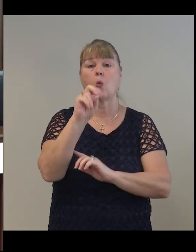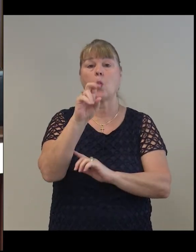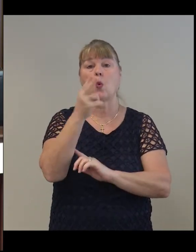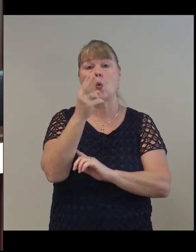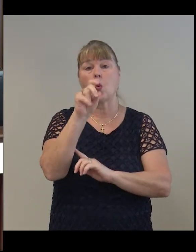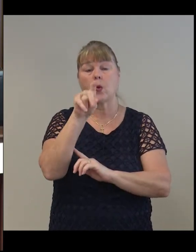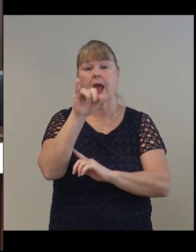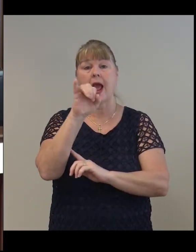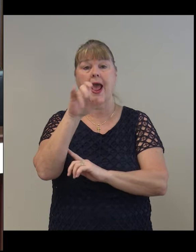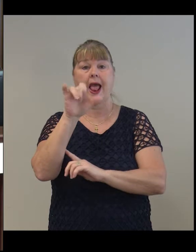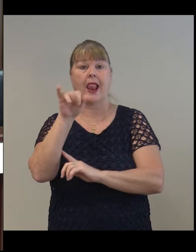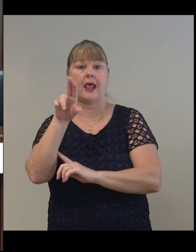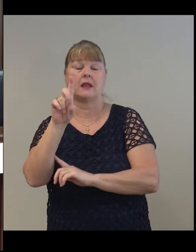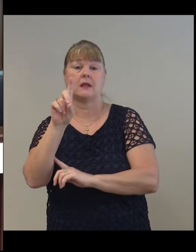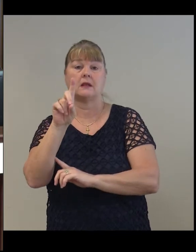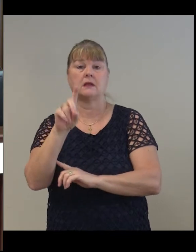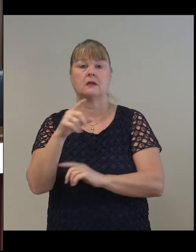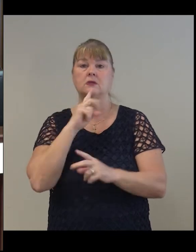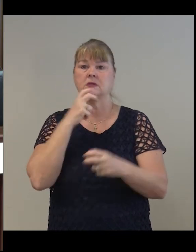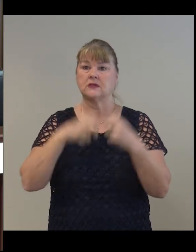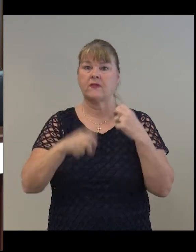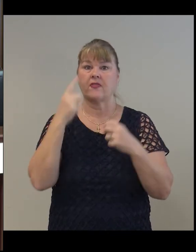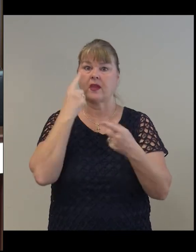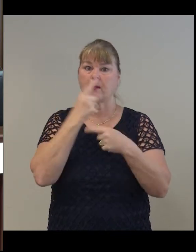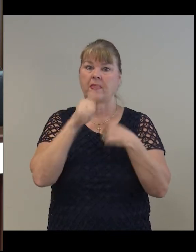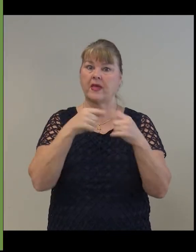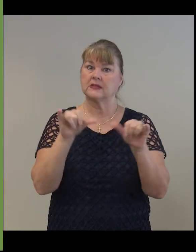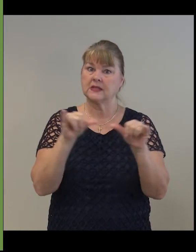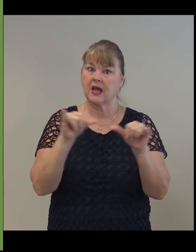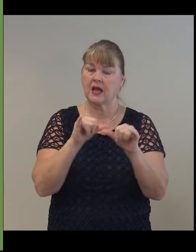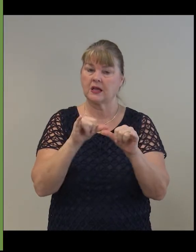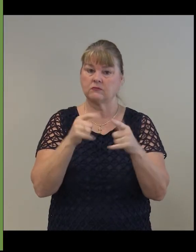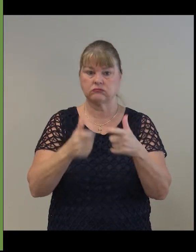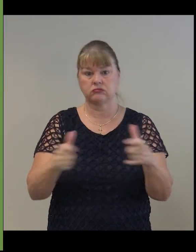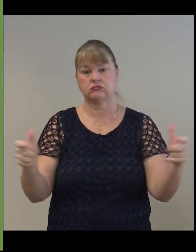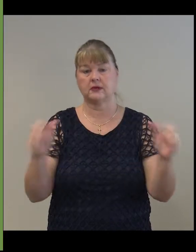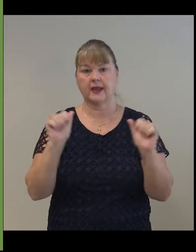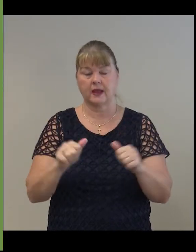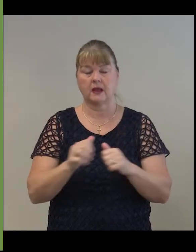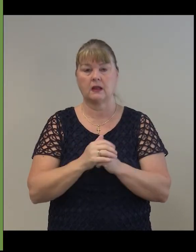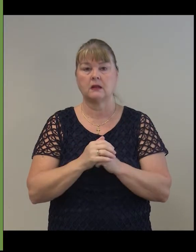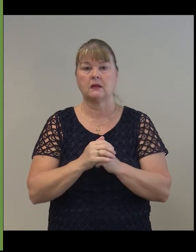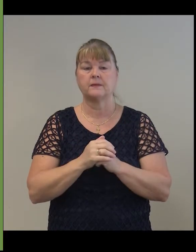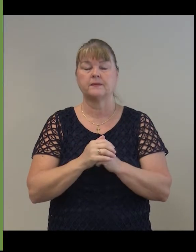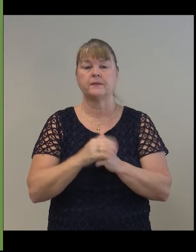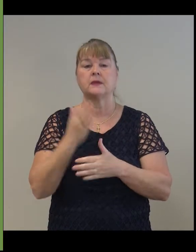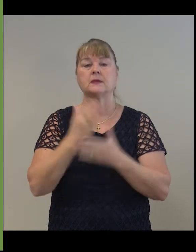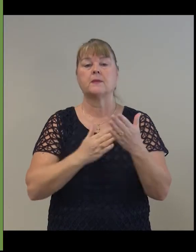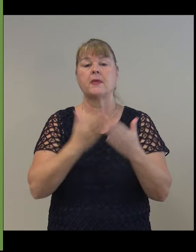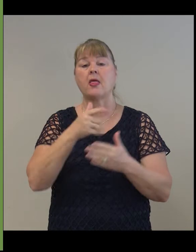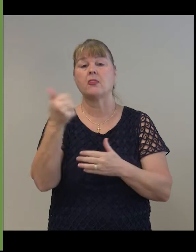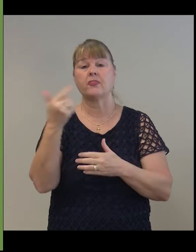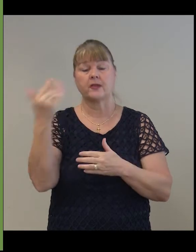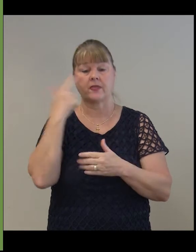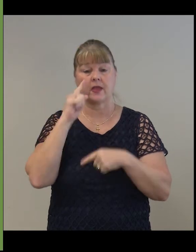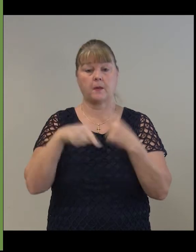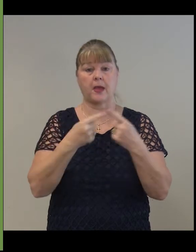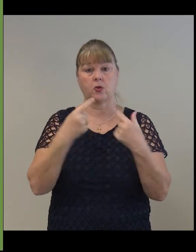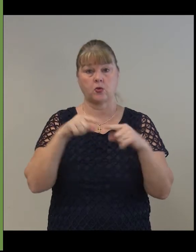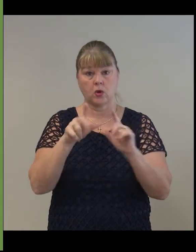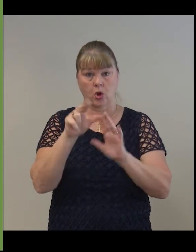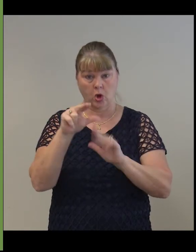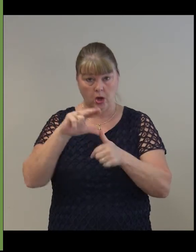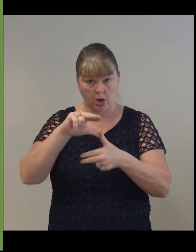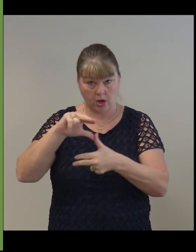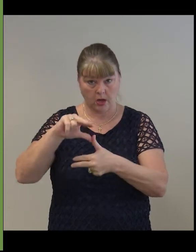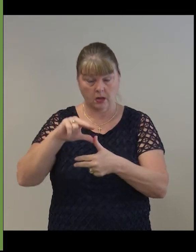think about the size of hurricanes changing that much. Some other things to think about when it comes to hurricanes are the threats